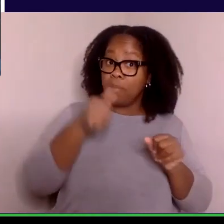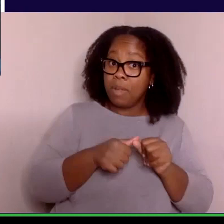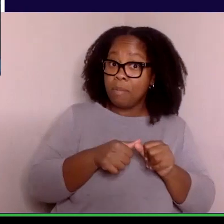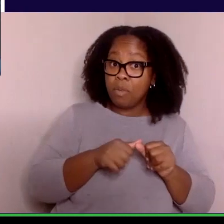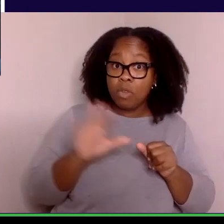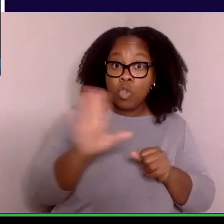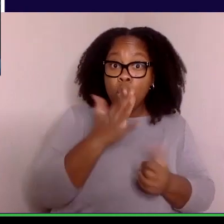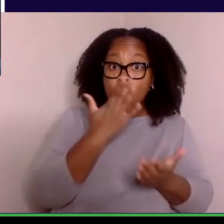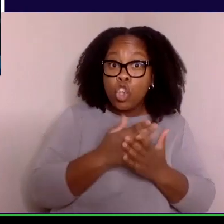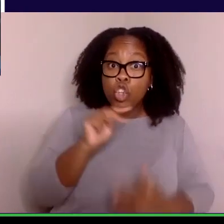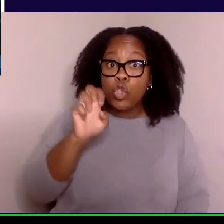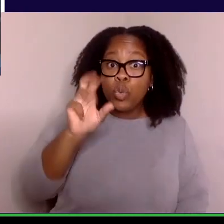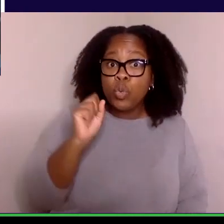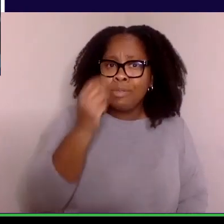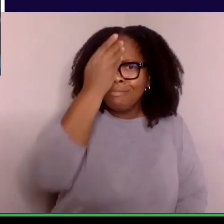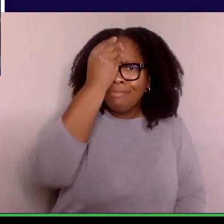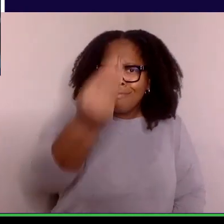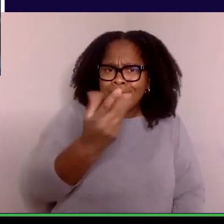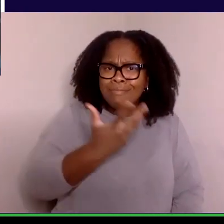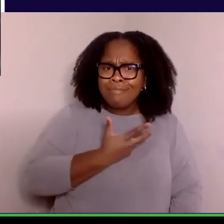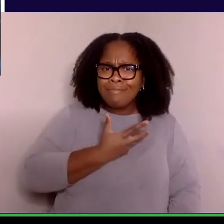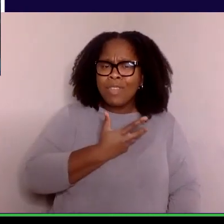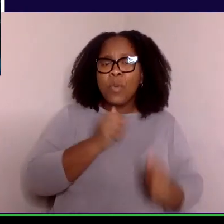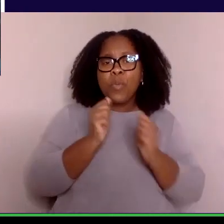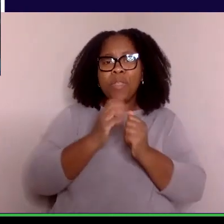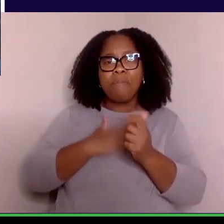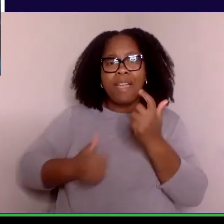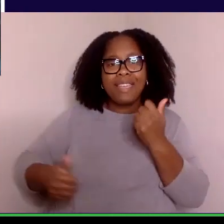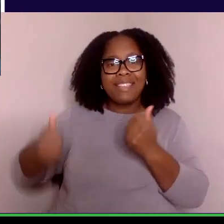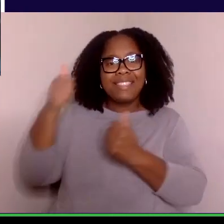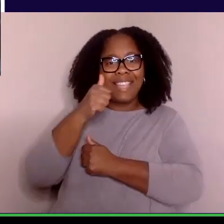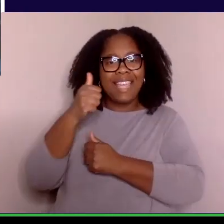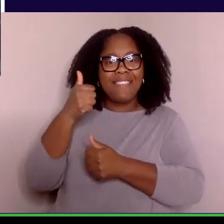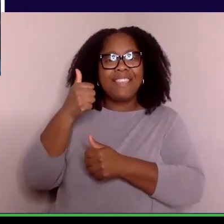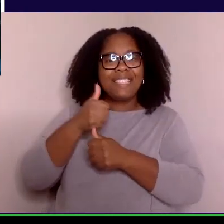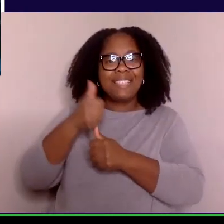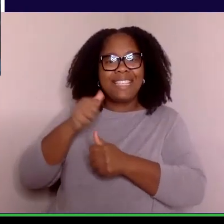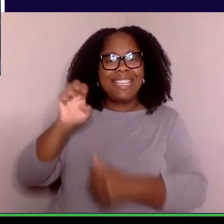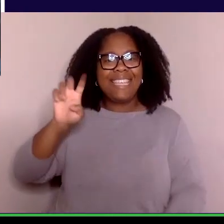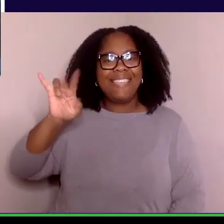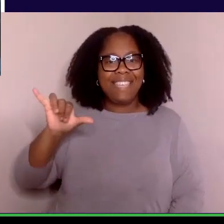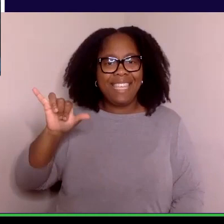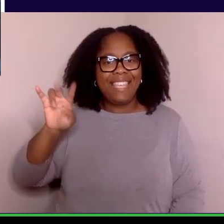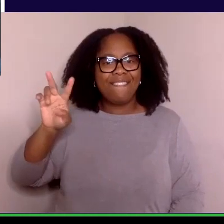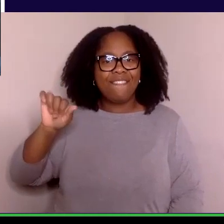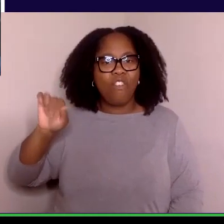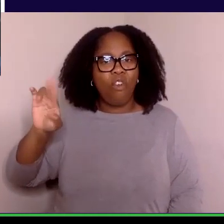good news with me through my executive assistant, Evie Vaughn, at